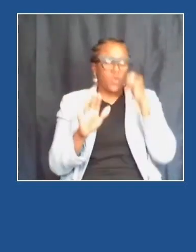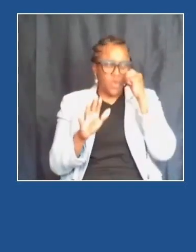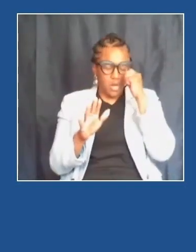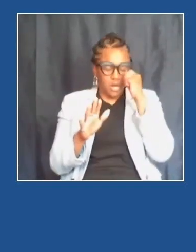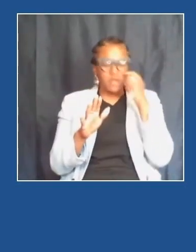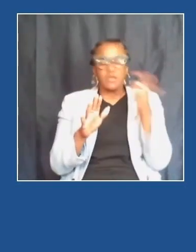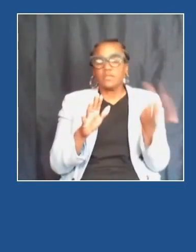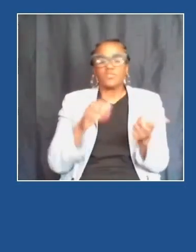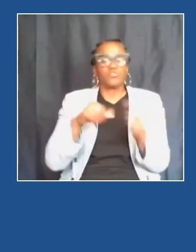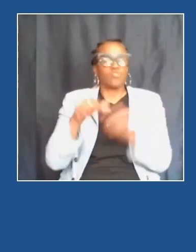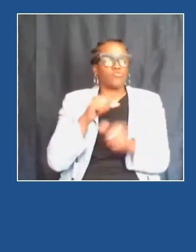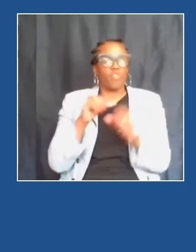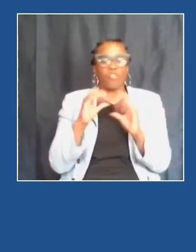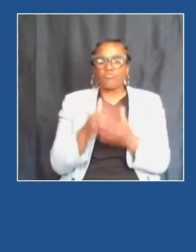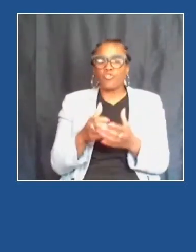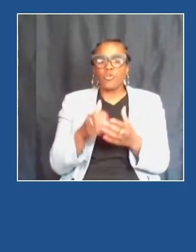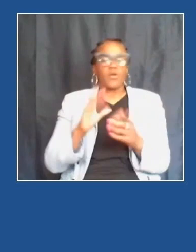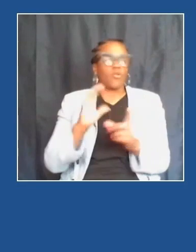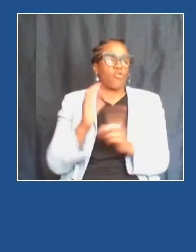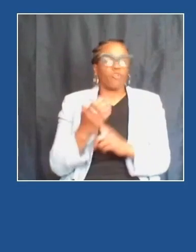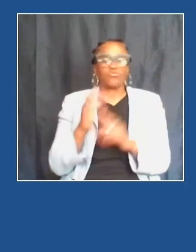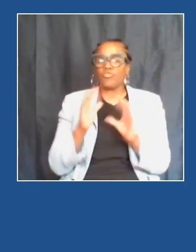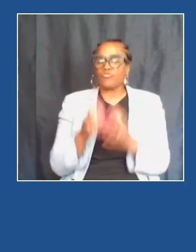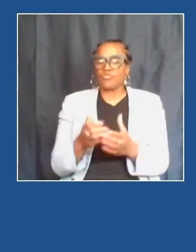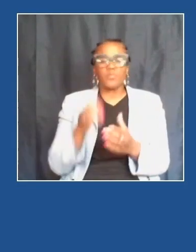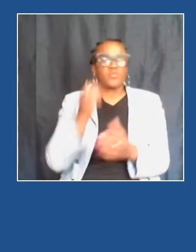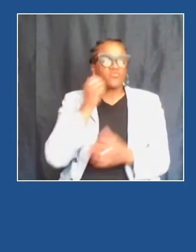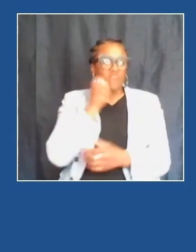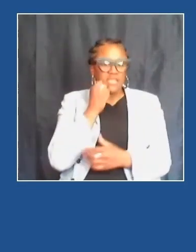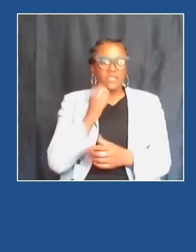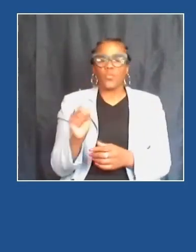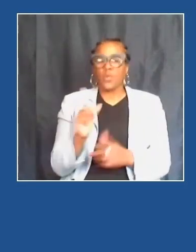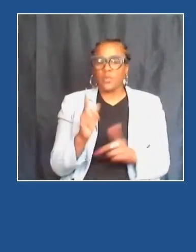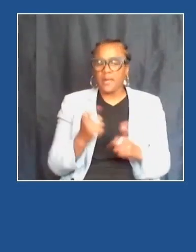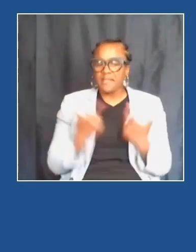group is, what your cultural group, race,